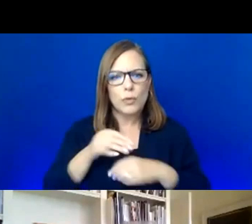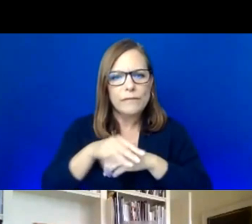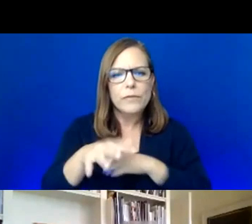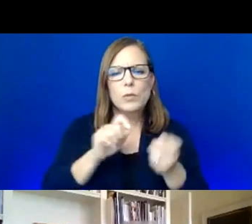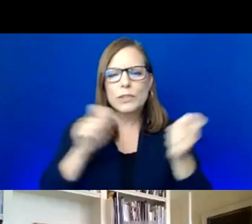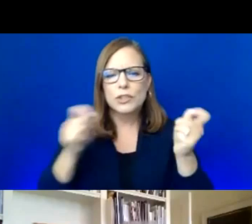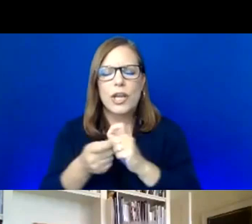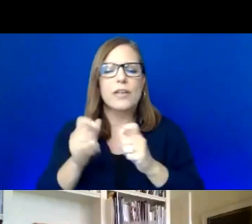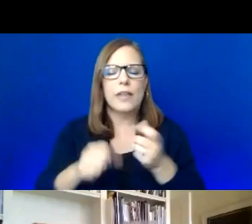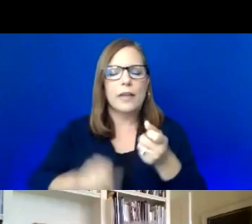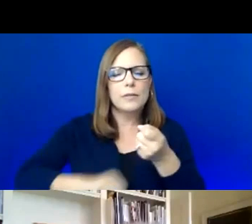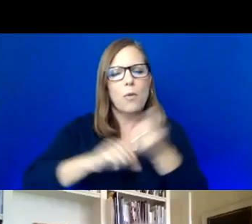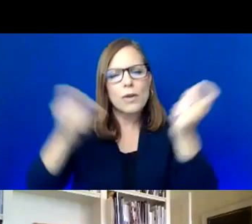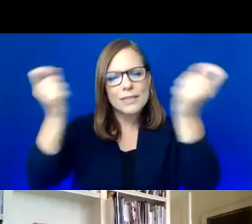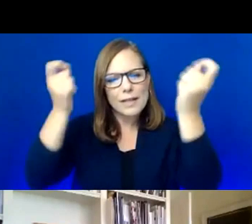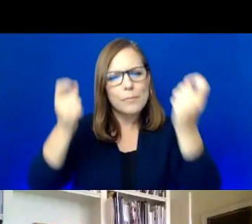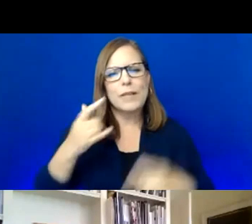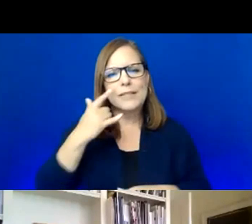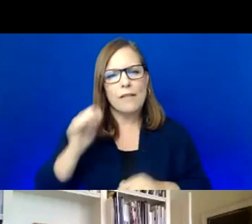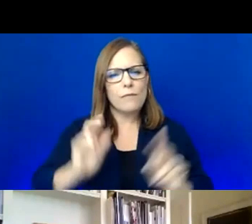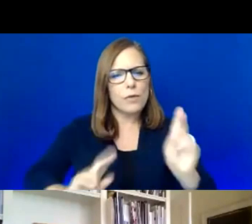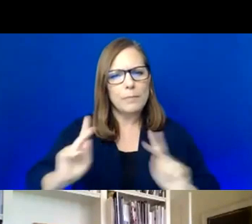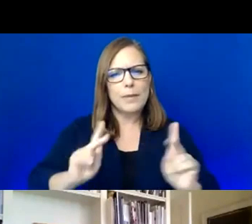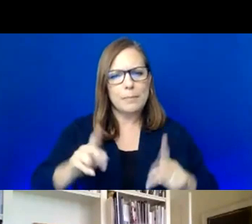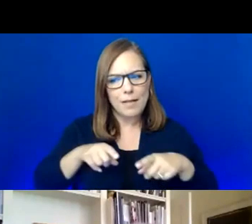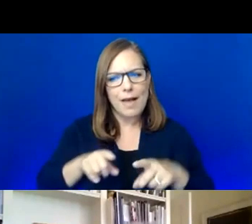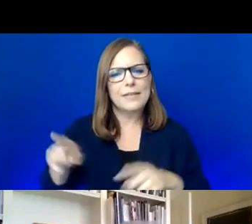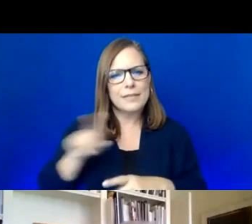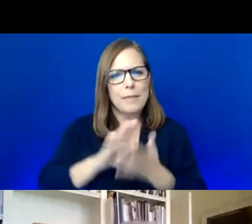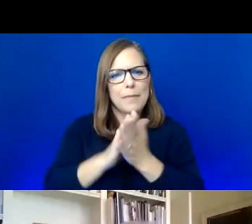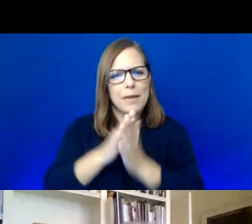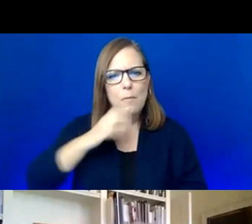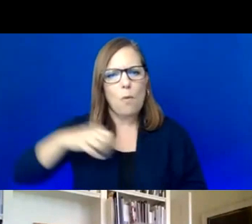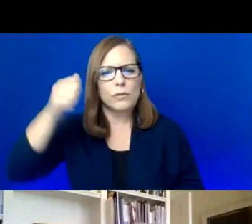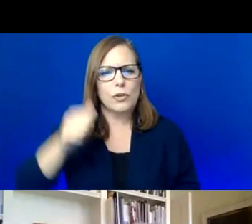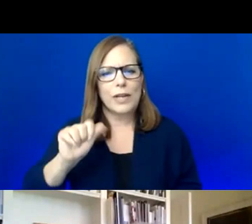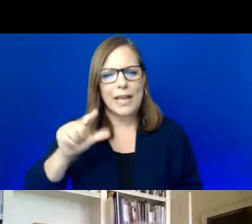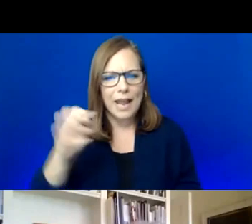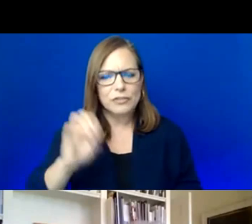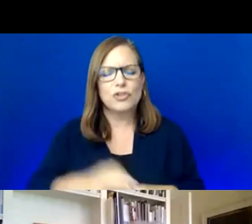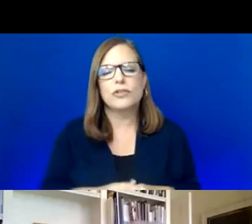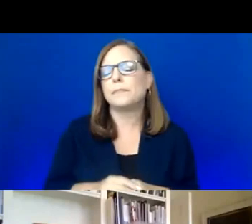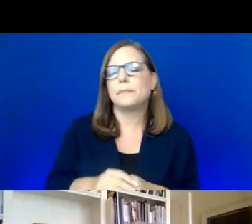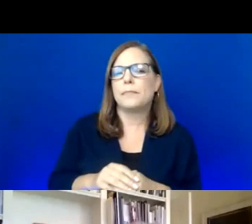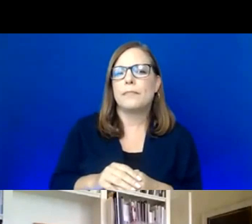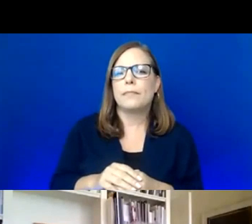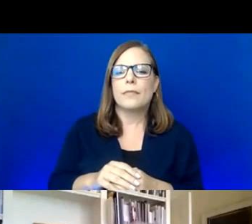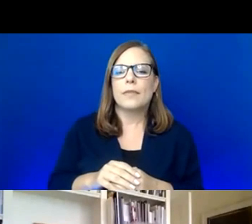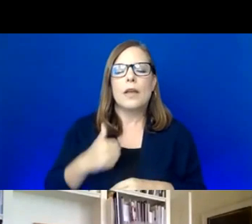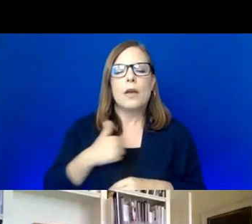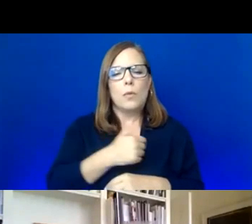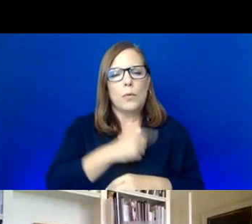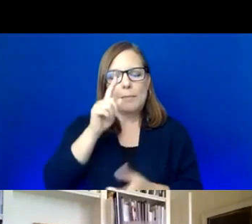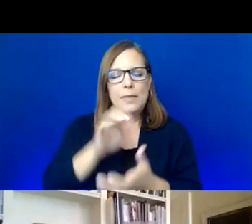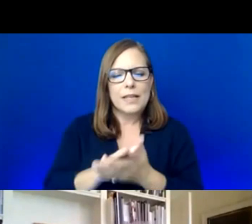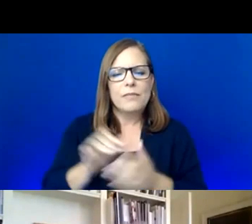celebrates Californians as they age. Our vision is Californians can age with dignity and respect